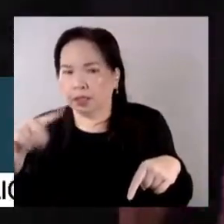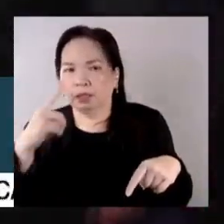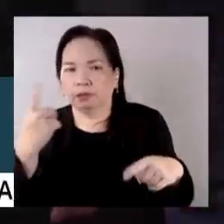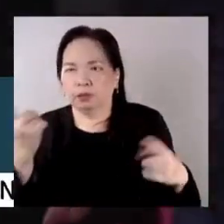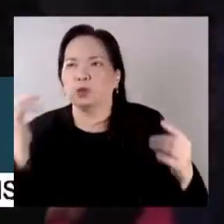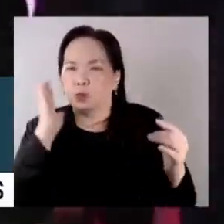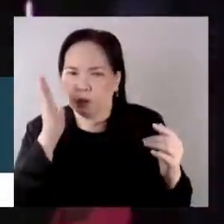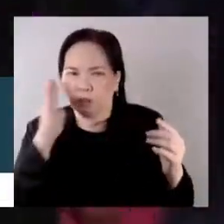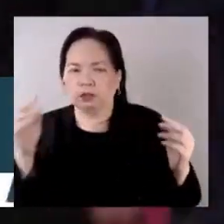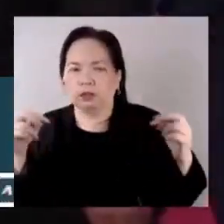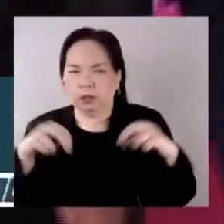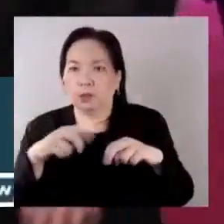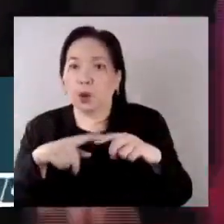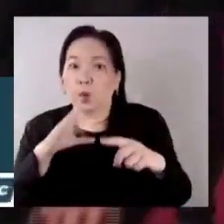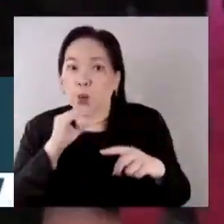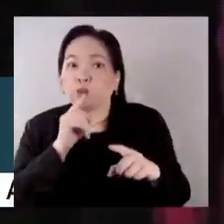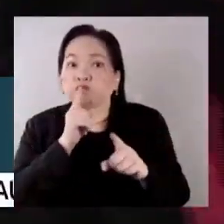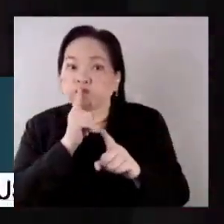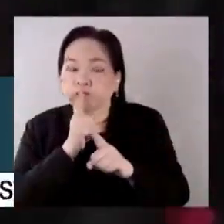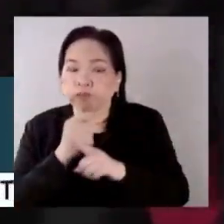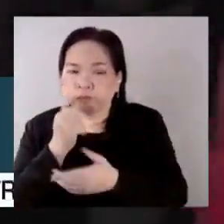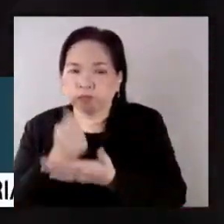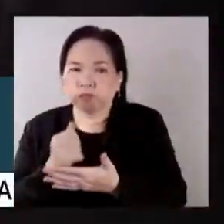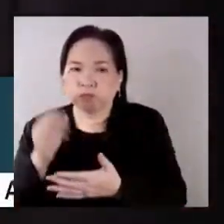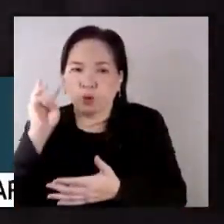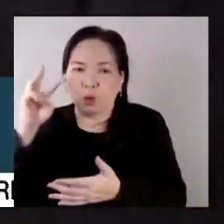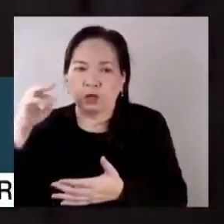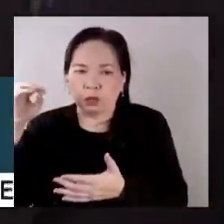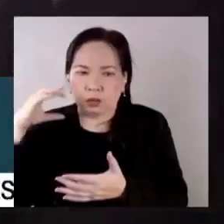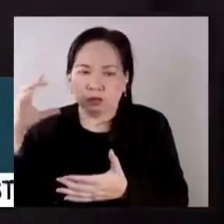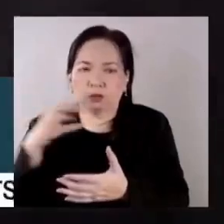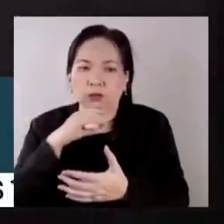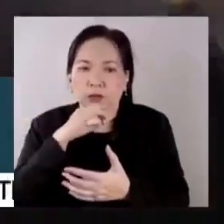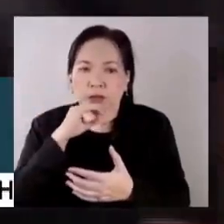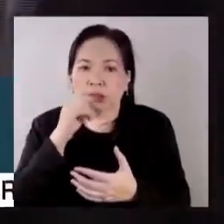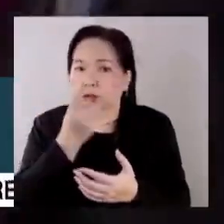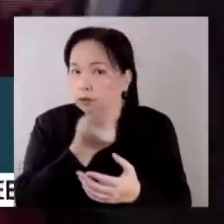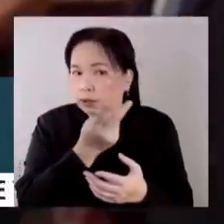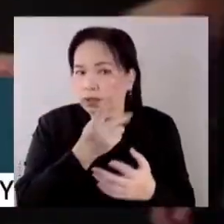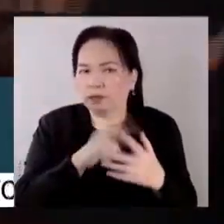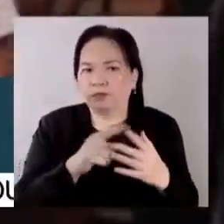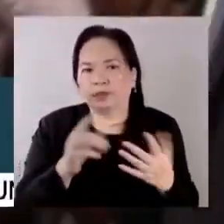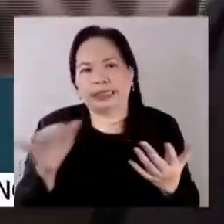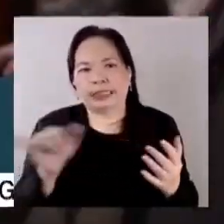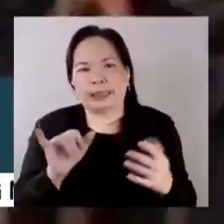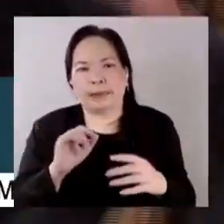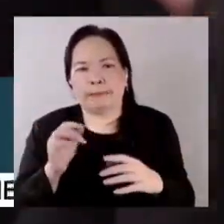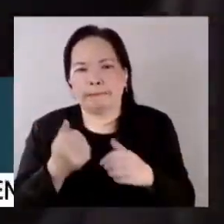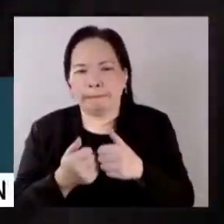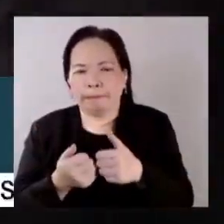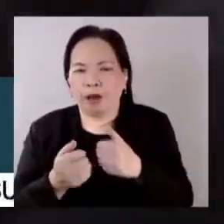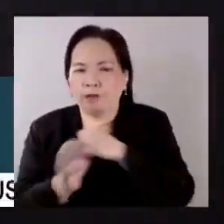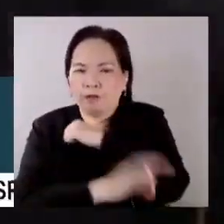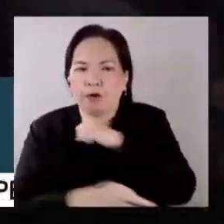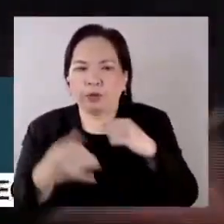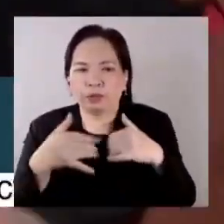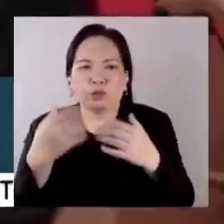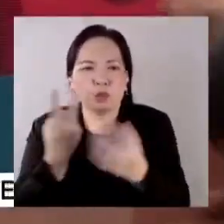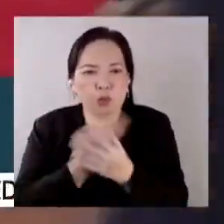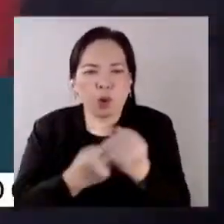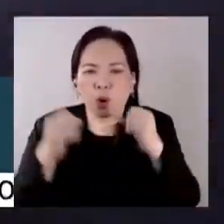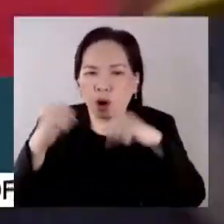Blinken earlier met with Chinese Foreign Minister Qin Gang Sunday. The 7.5-hour meeting yielded a pledge from both sides to